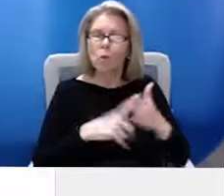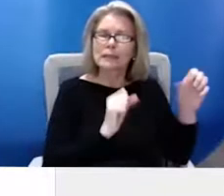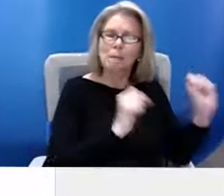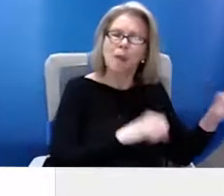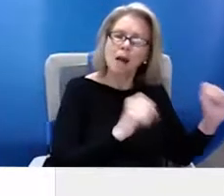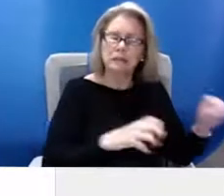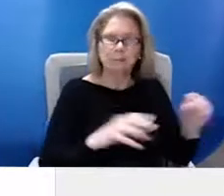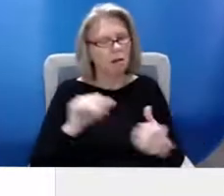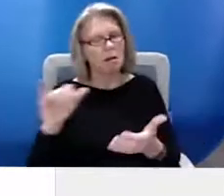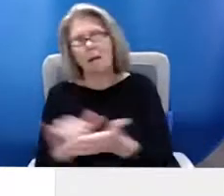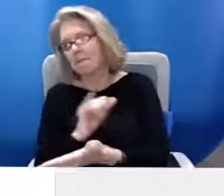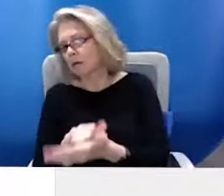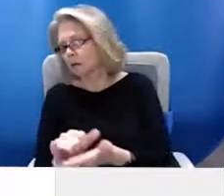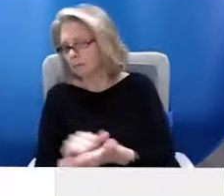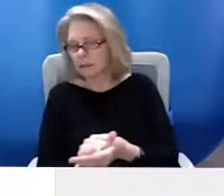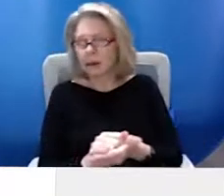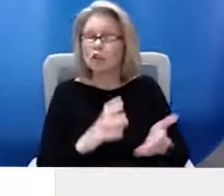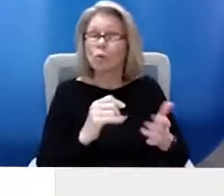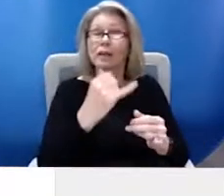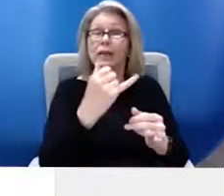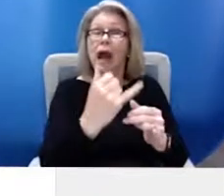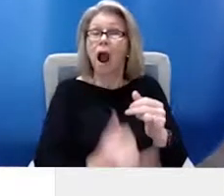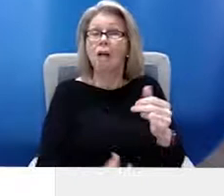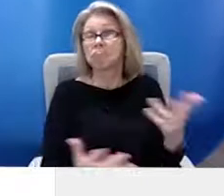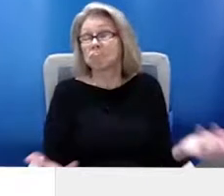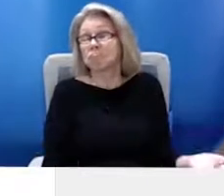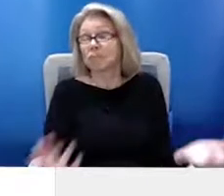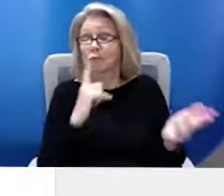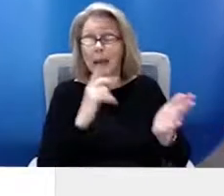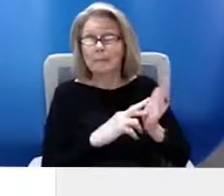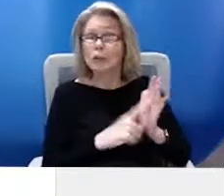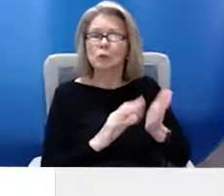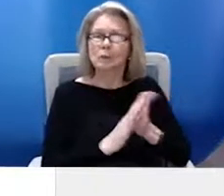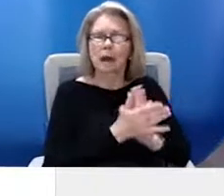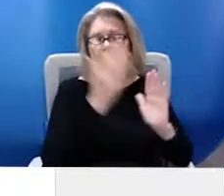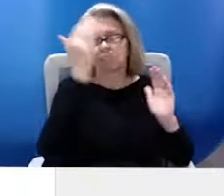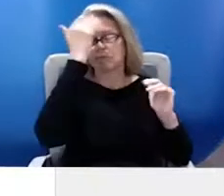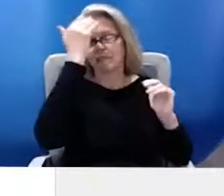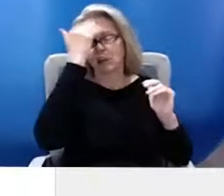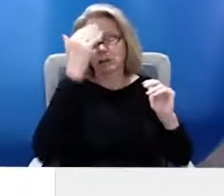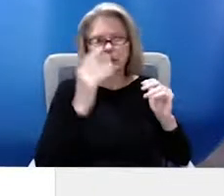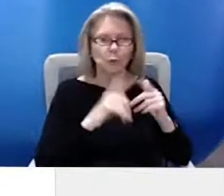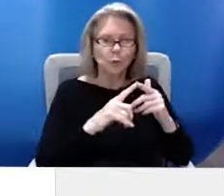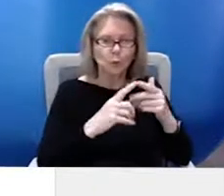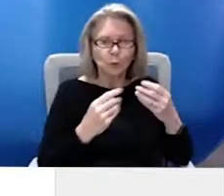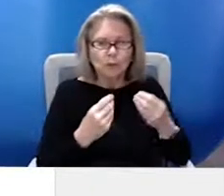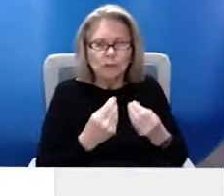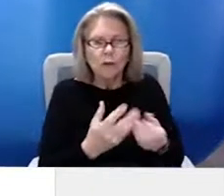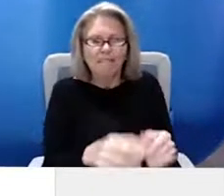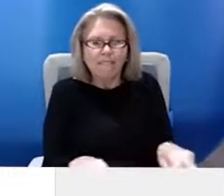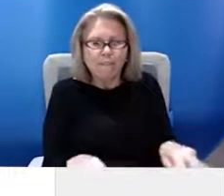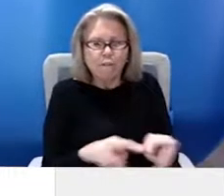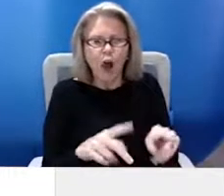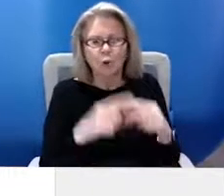impossible, rendering the real state of being indefinable. It is to become conversant with, to